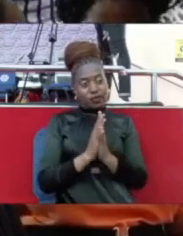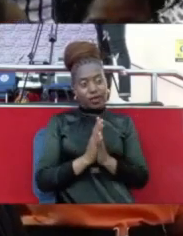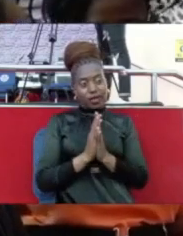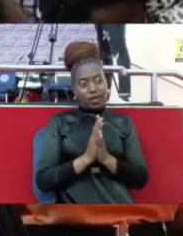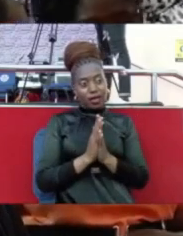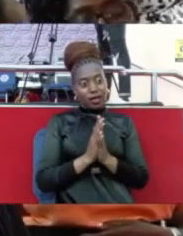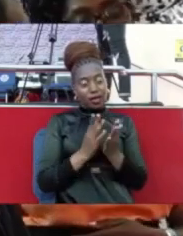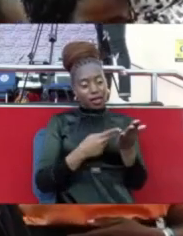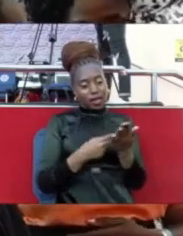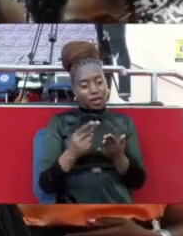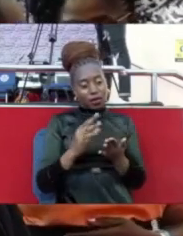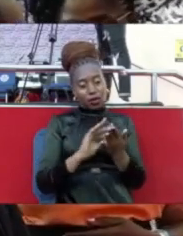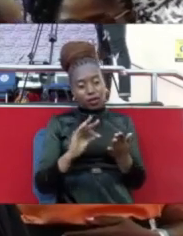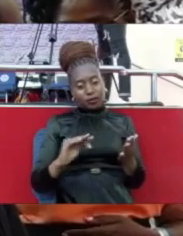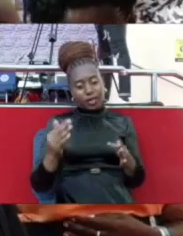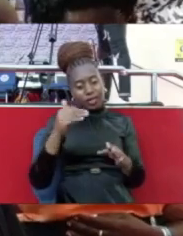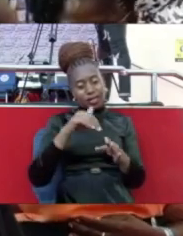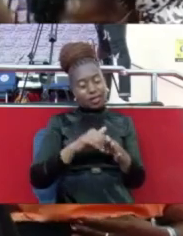It's the Holy Ghost inside of you